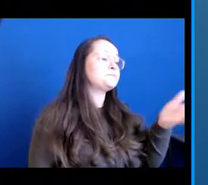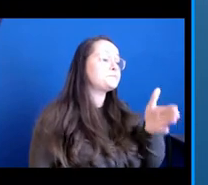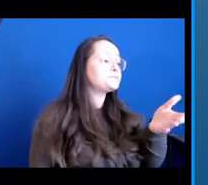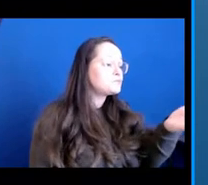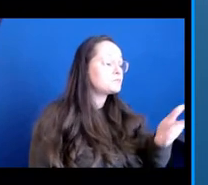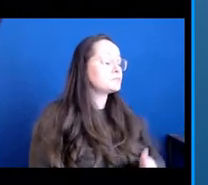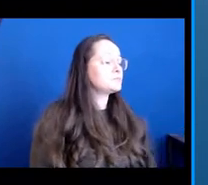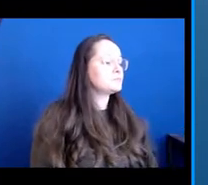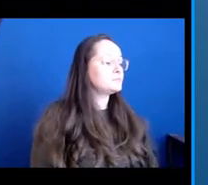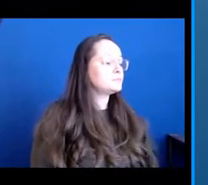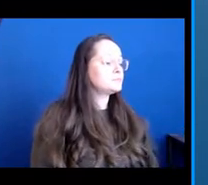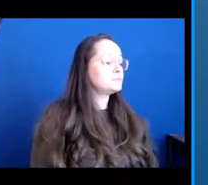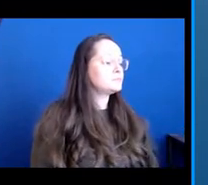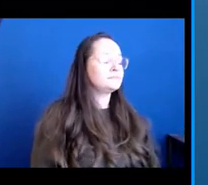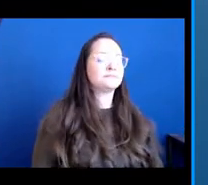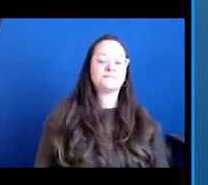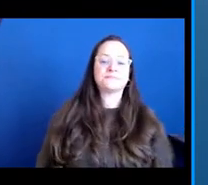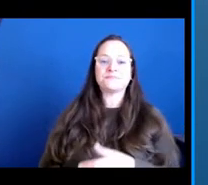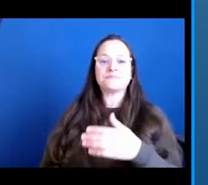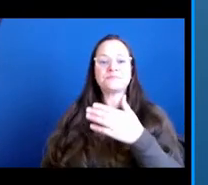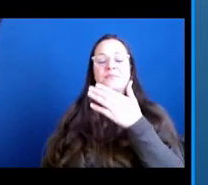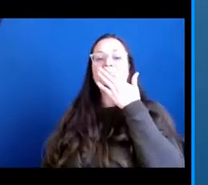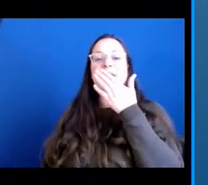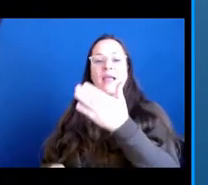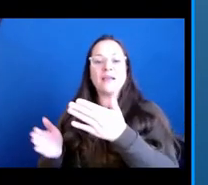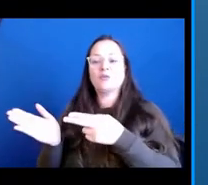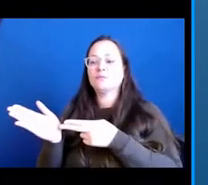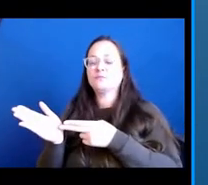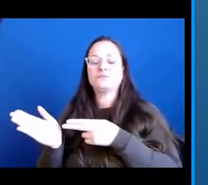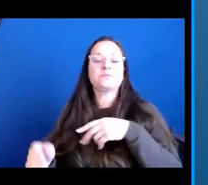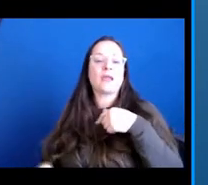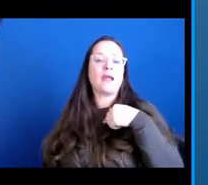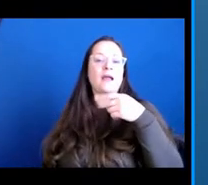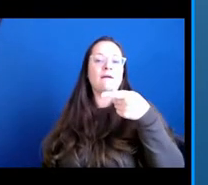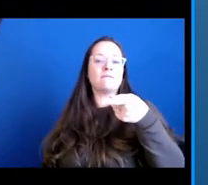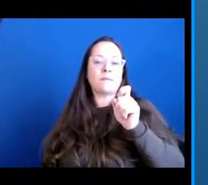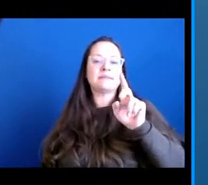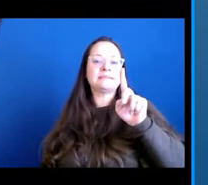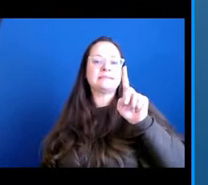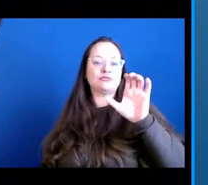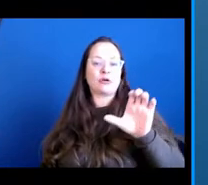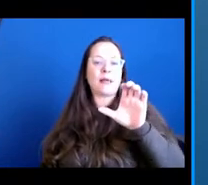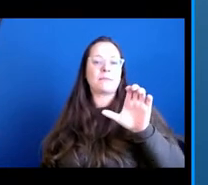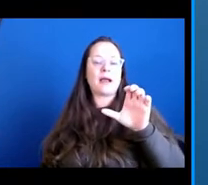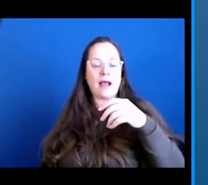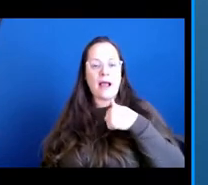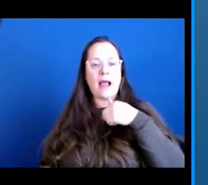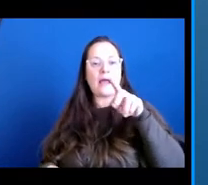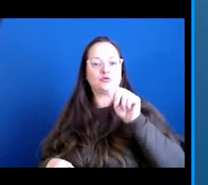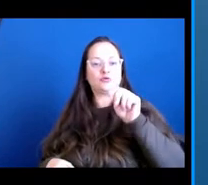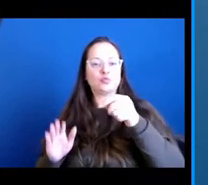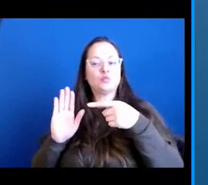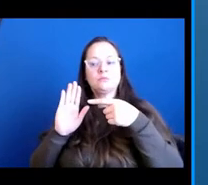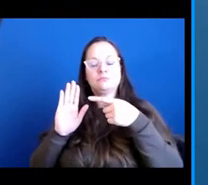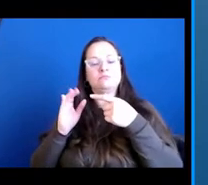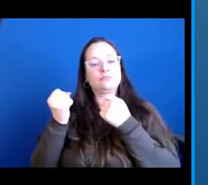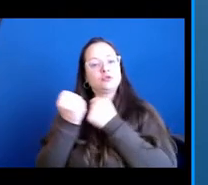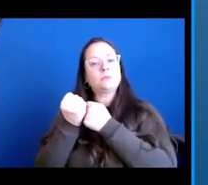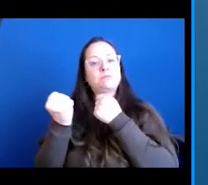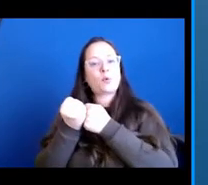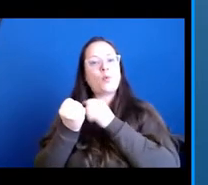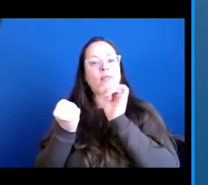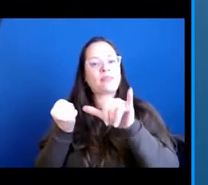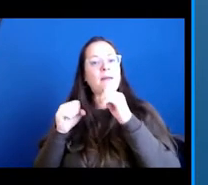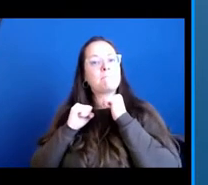thank you frankly owned District of Columbia I I do support this uh bold and creative approach I I have a question